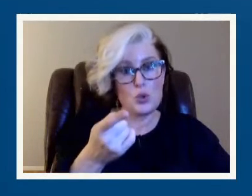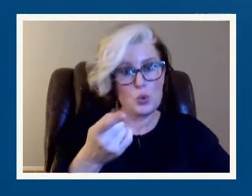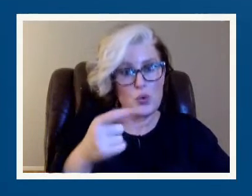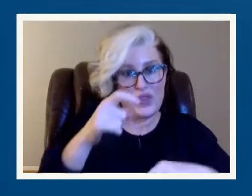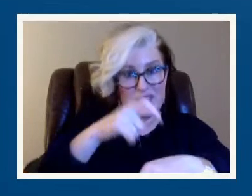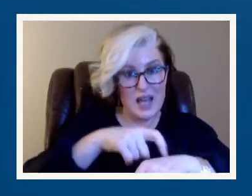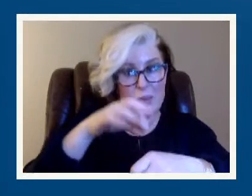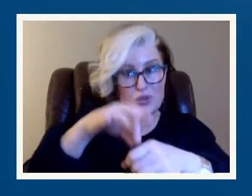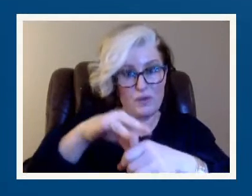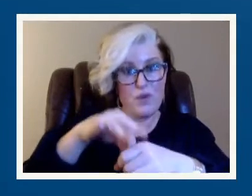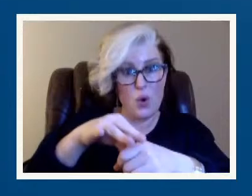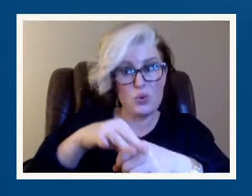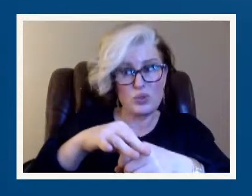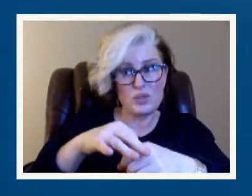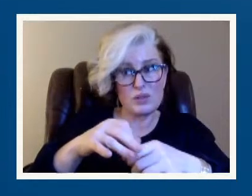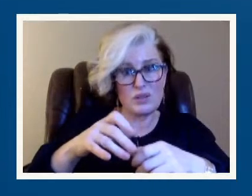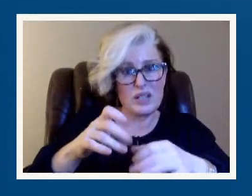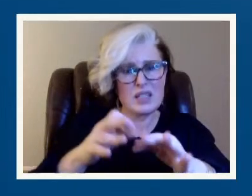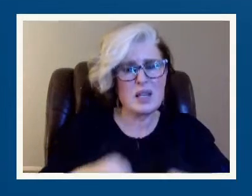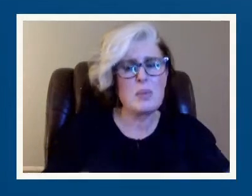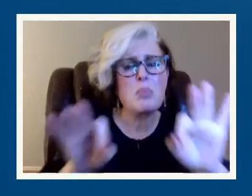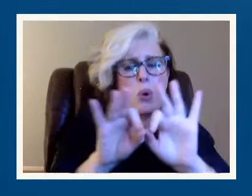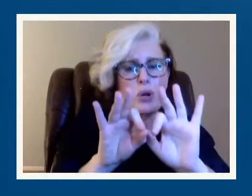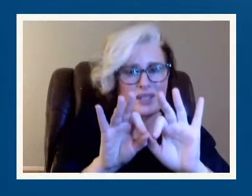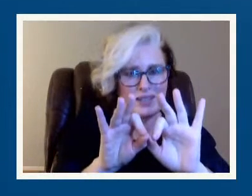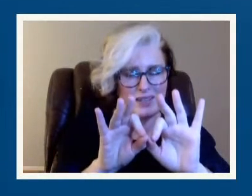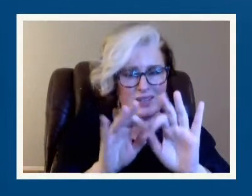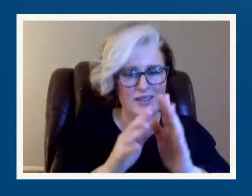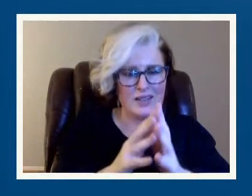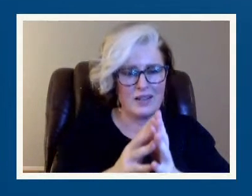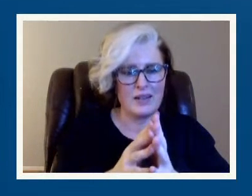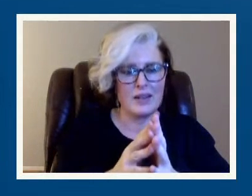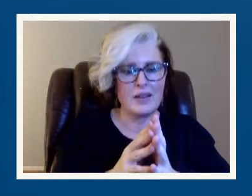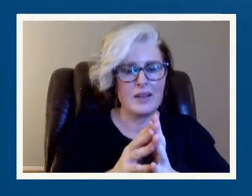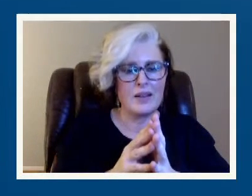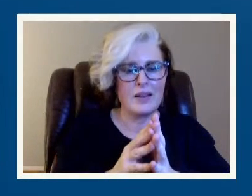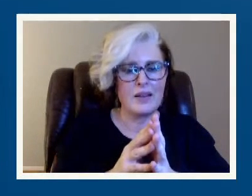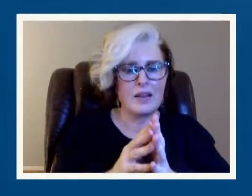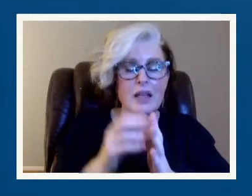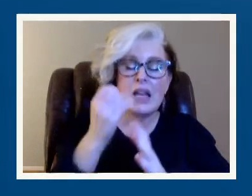vote, I don't know what is. But